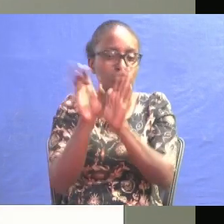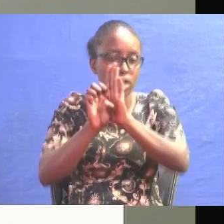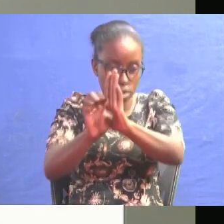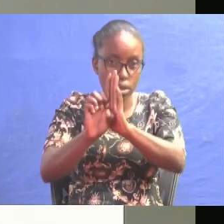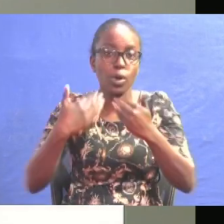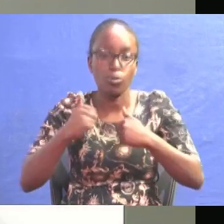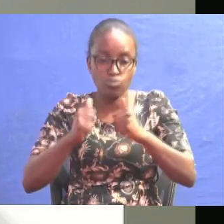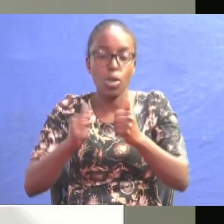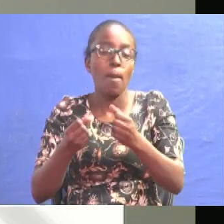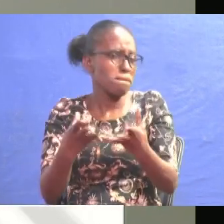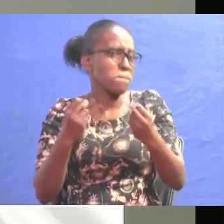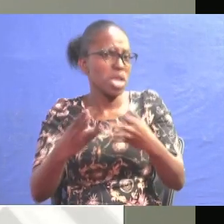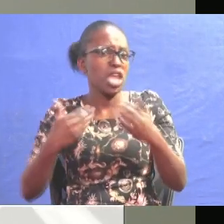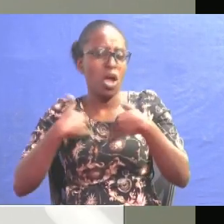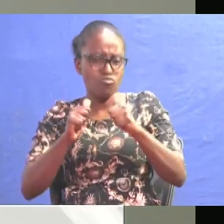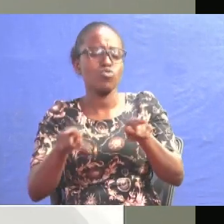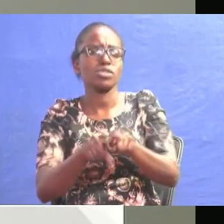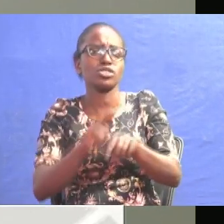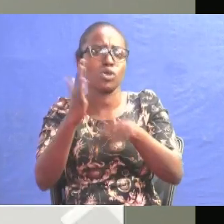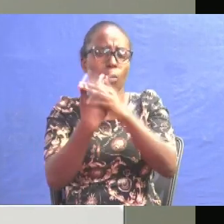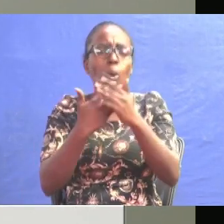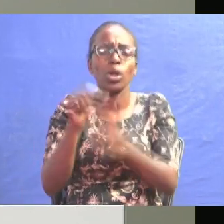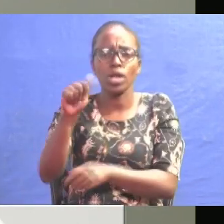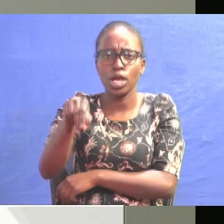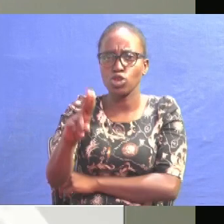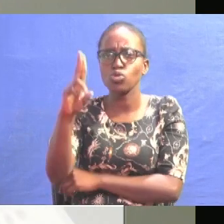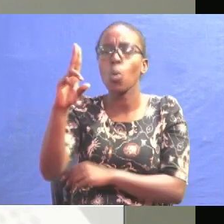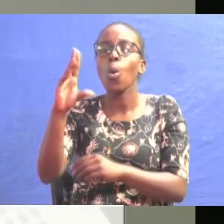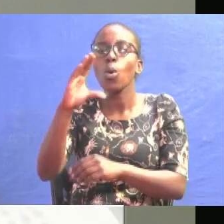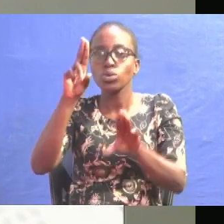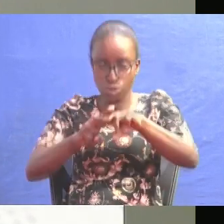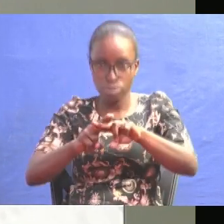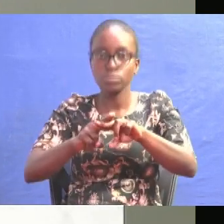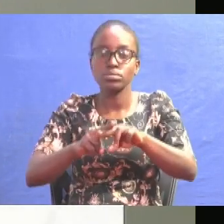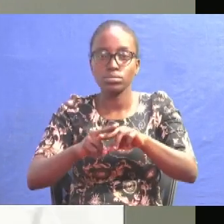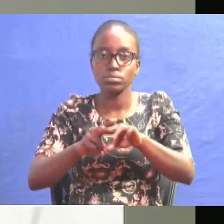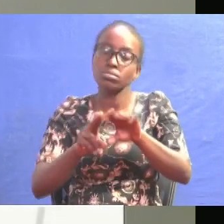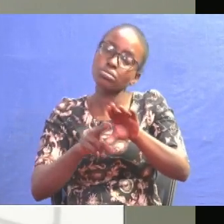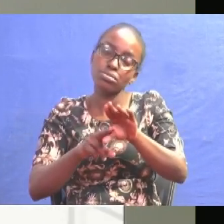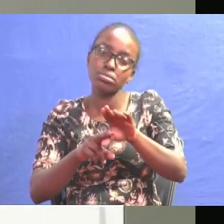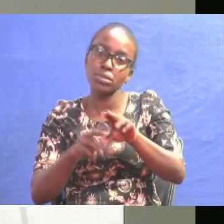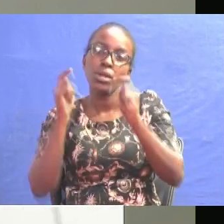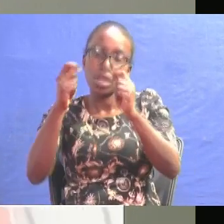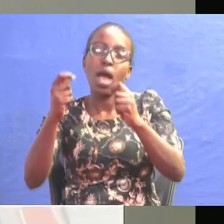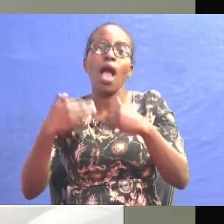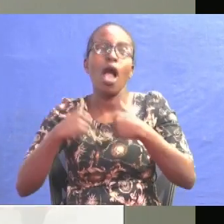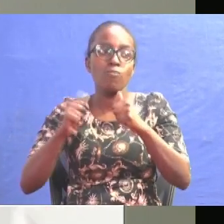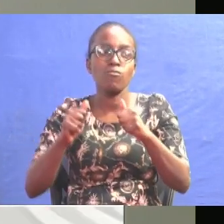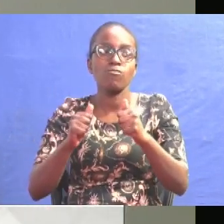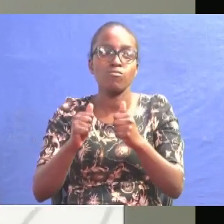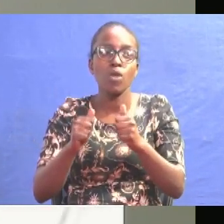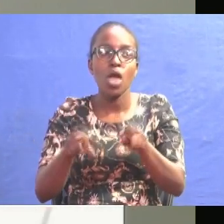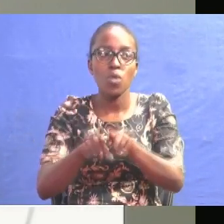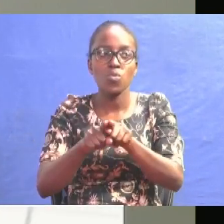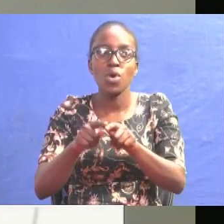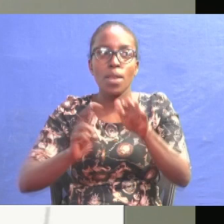who have been on the trajectory line to become the AU chair must have the diplomacy, have maybe served as a foreign